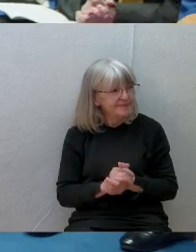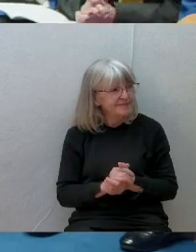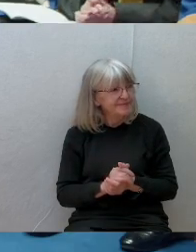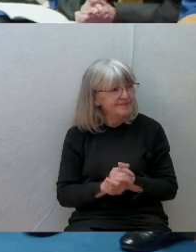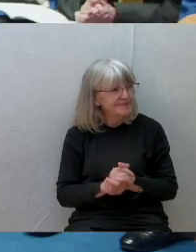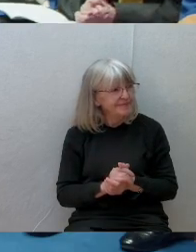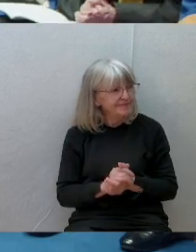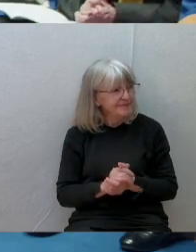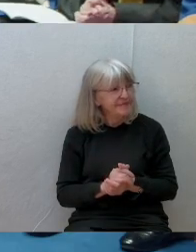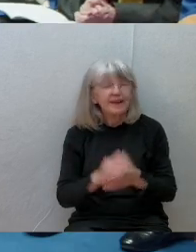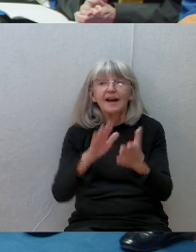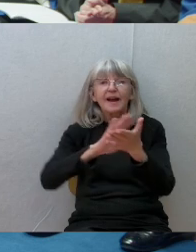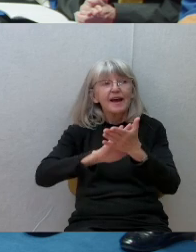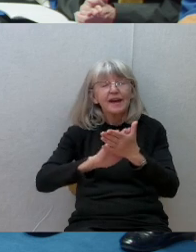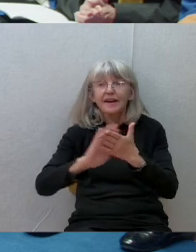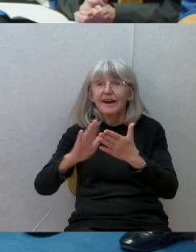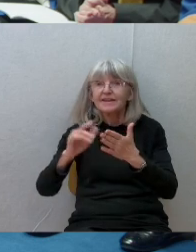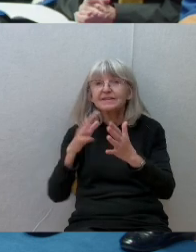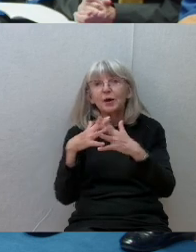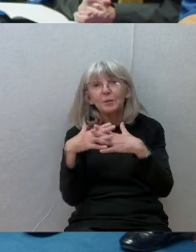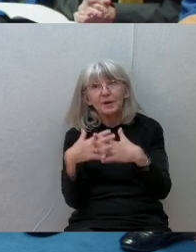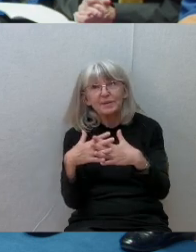Herat Velevita.